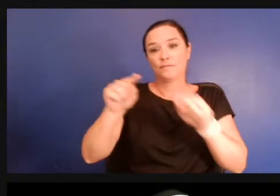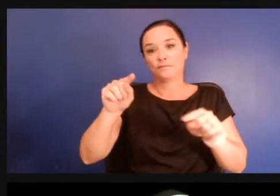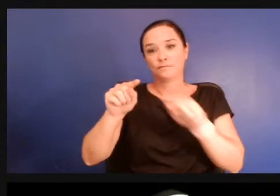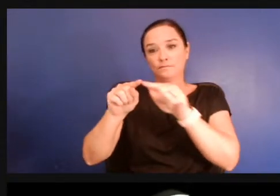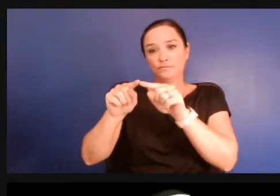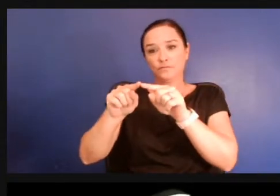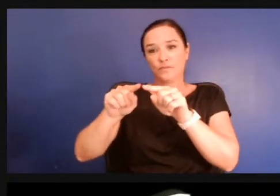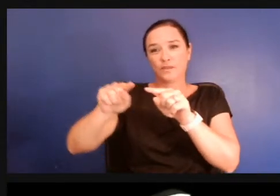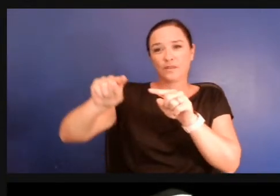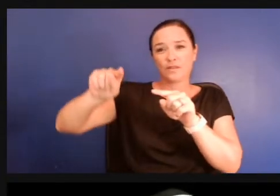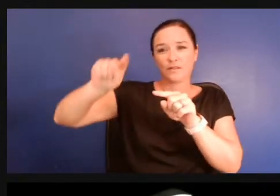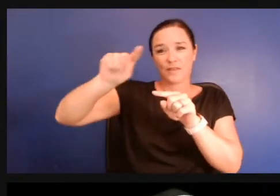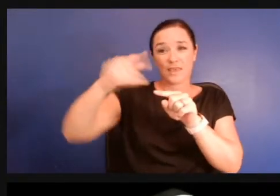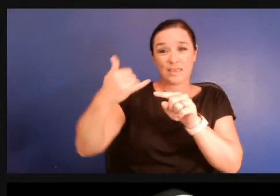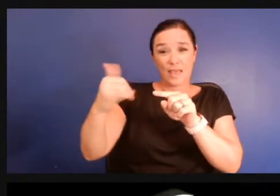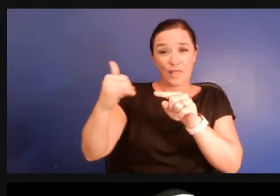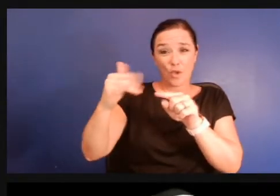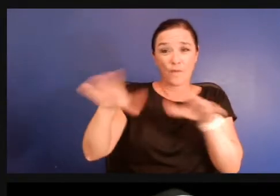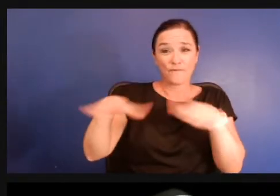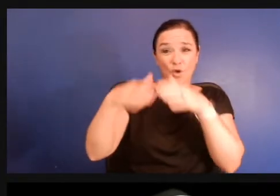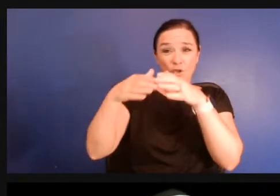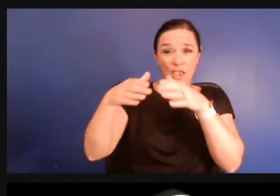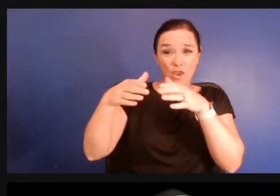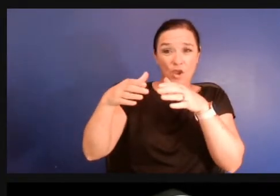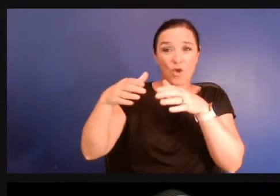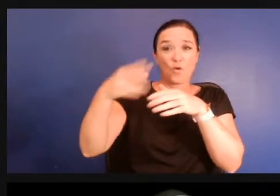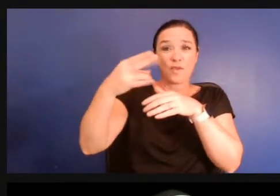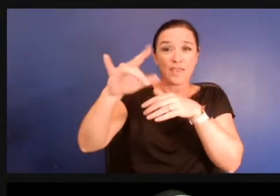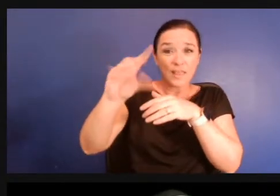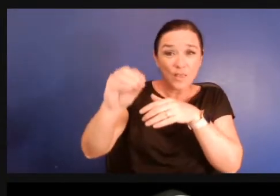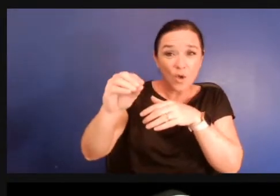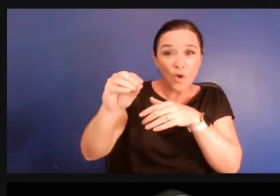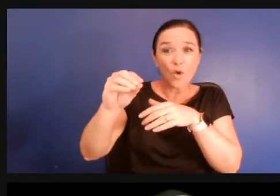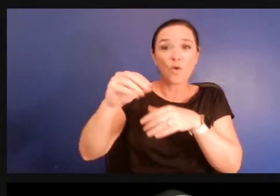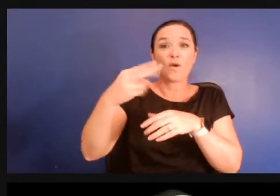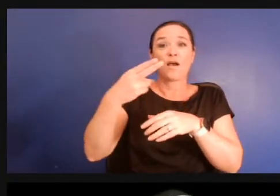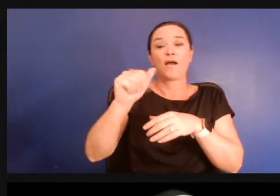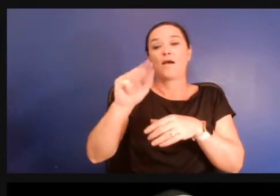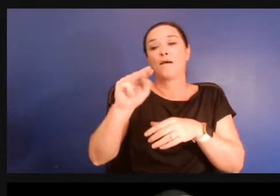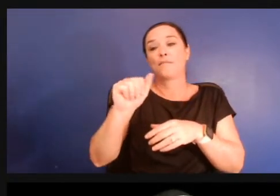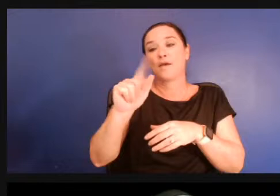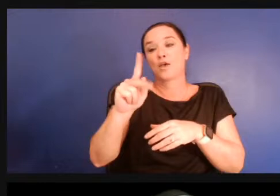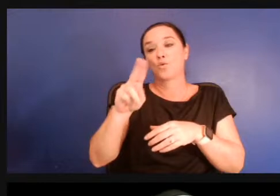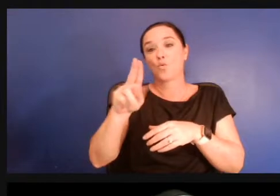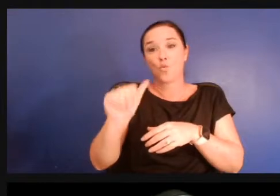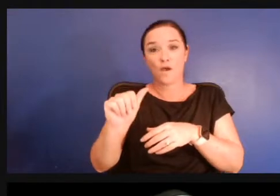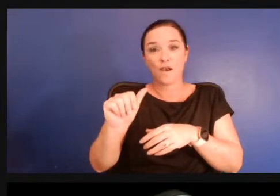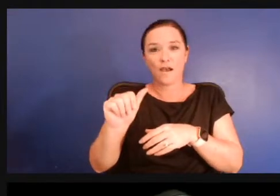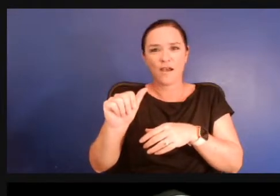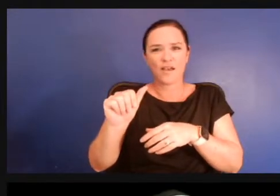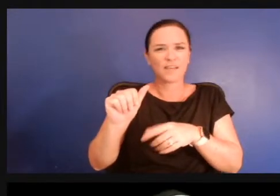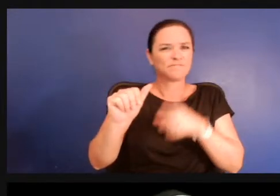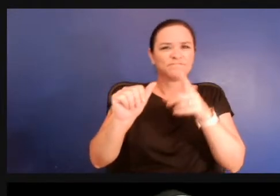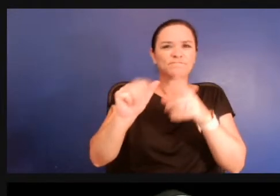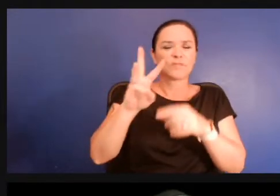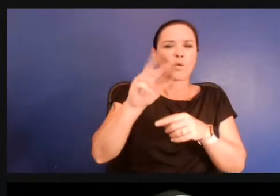also yellows here in the volcano area, and Hilo and Hamakua. I don't think we can see them right here in